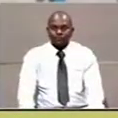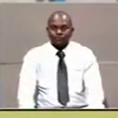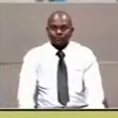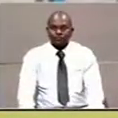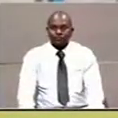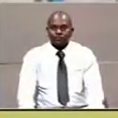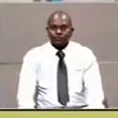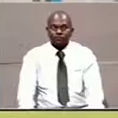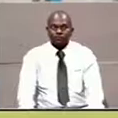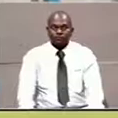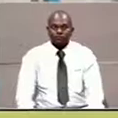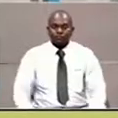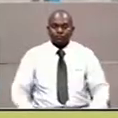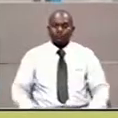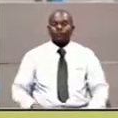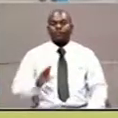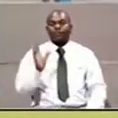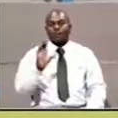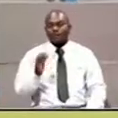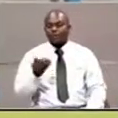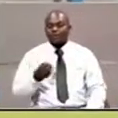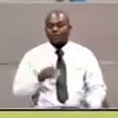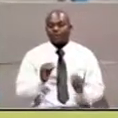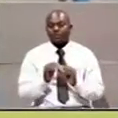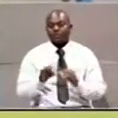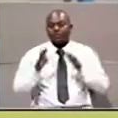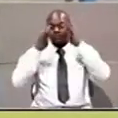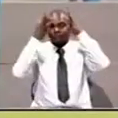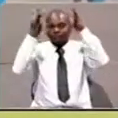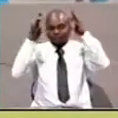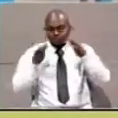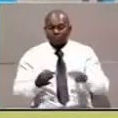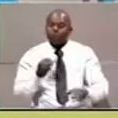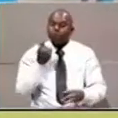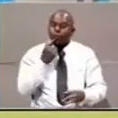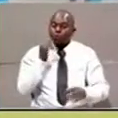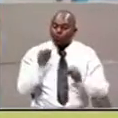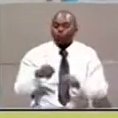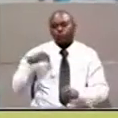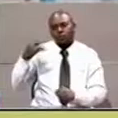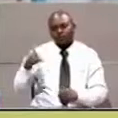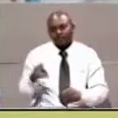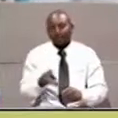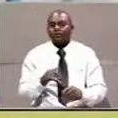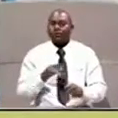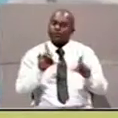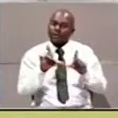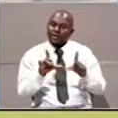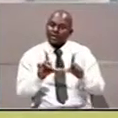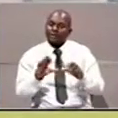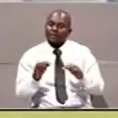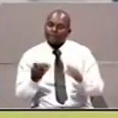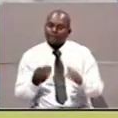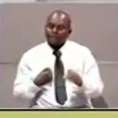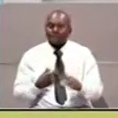The FIFA Club Licensing Committee had a meeting here to make a decision on who qualifies for a license. And you realize we are supposed to